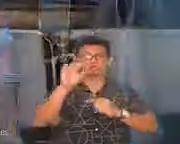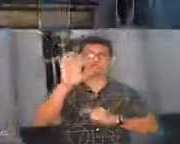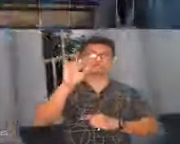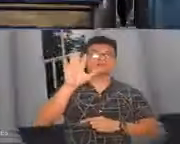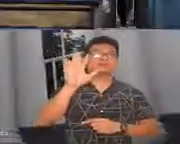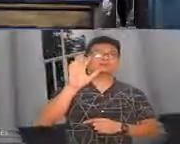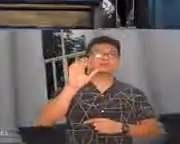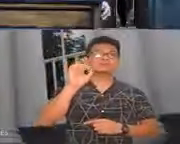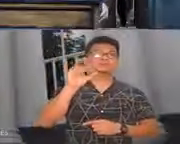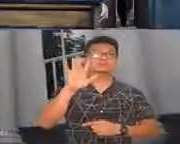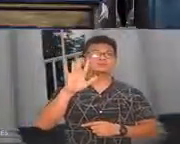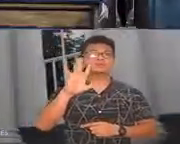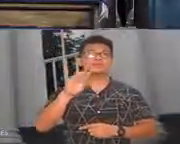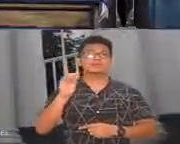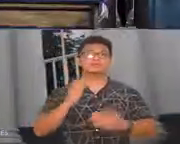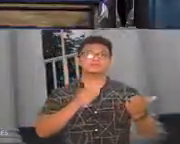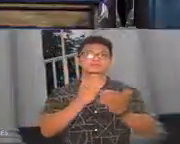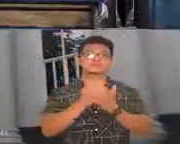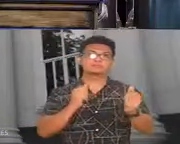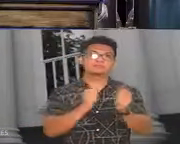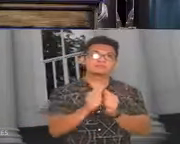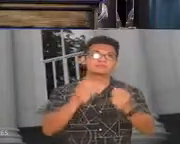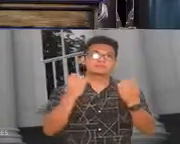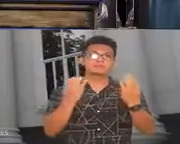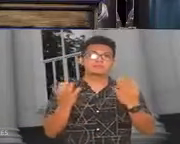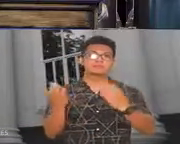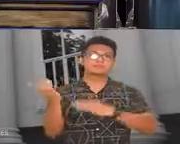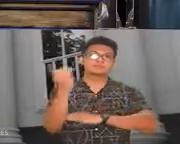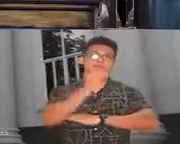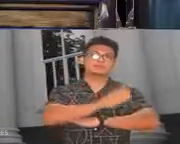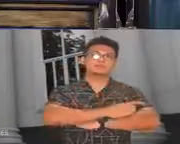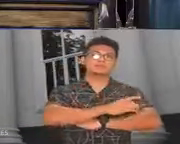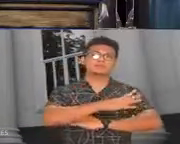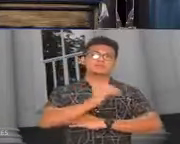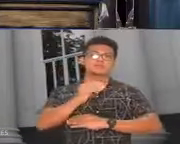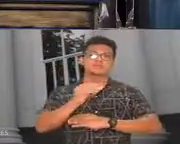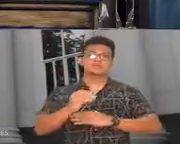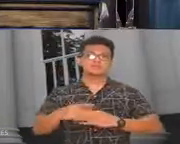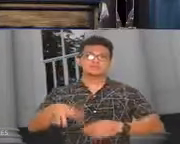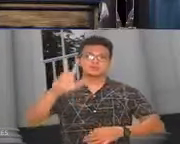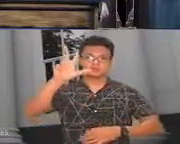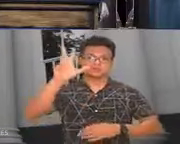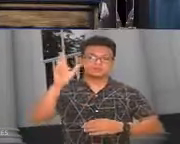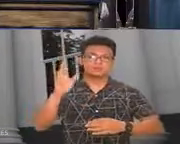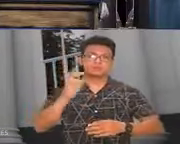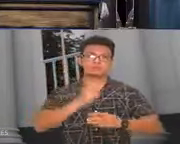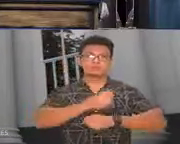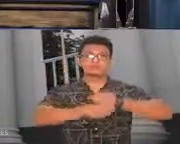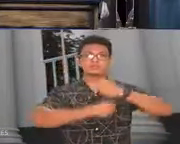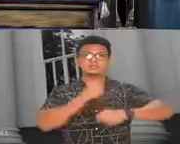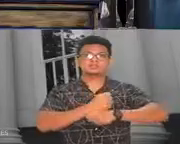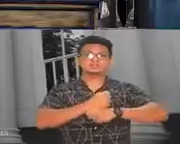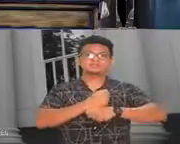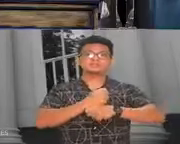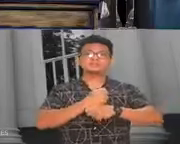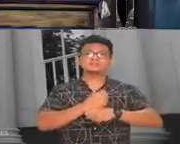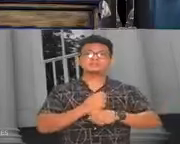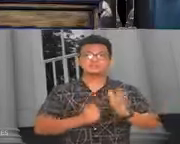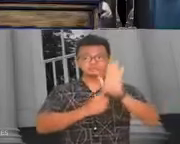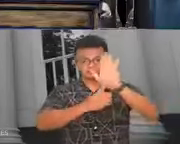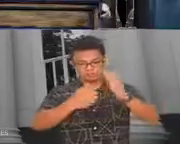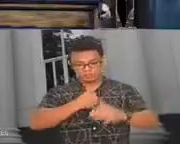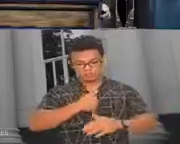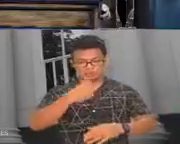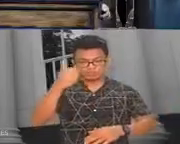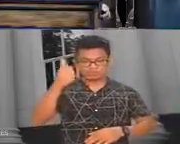"And it came to pass after many days that the word of the Lord came to Elijah in the third year, saying, Go show thyself unto